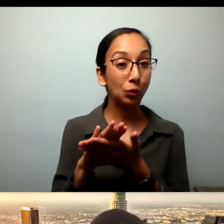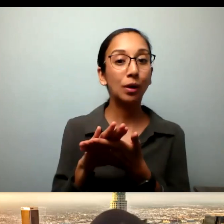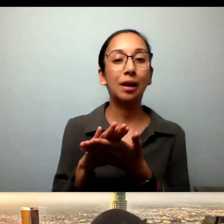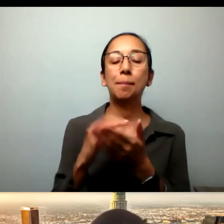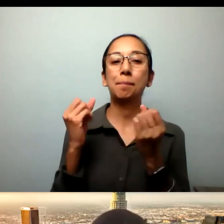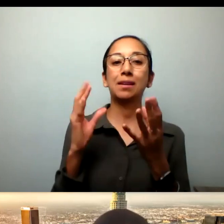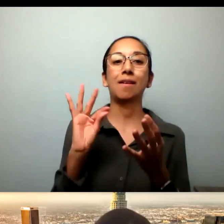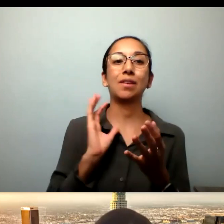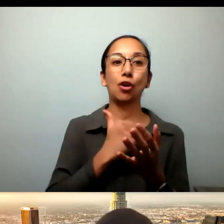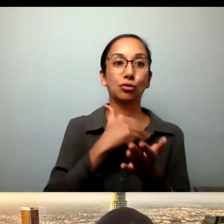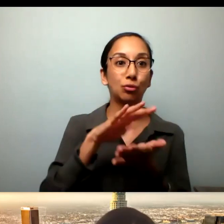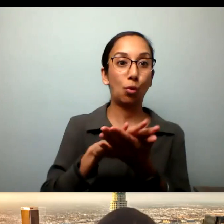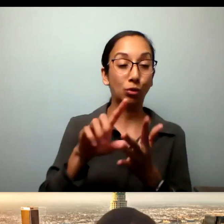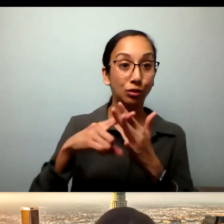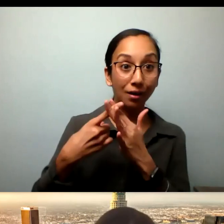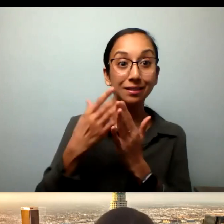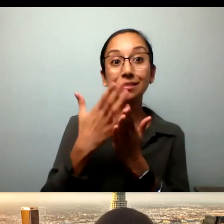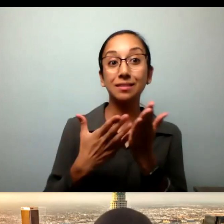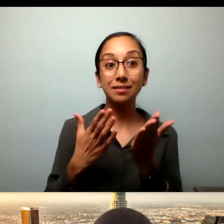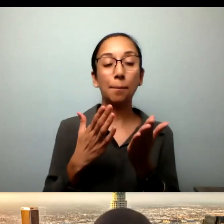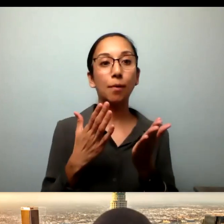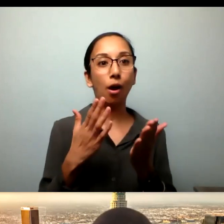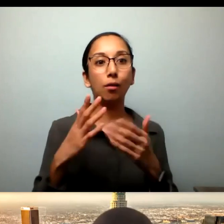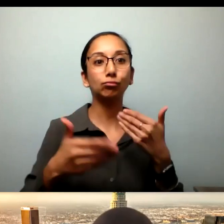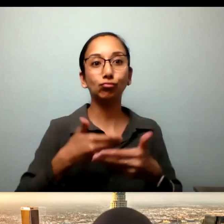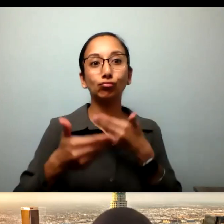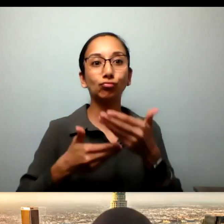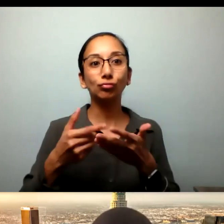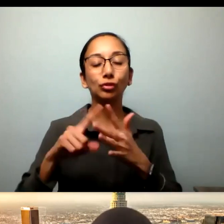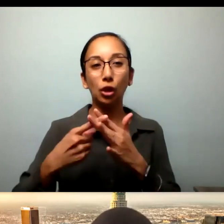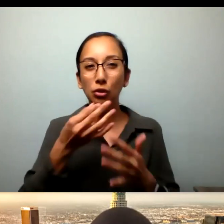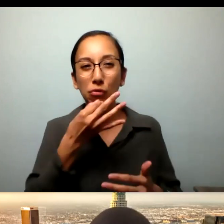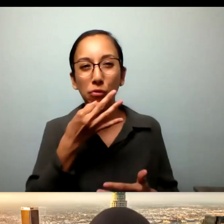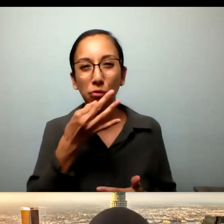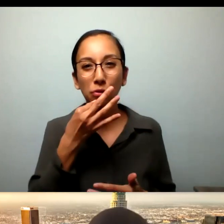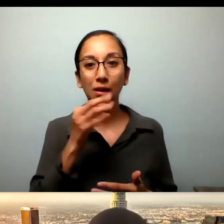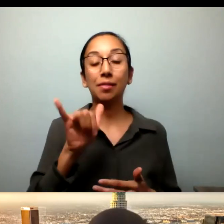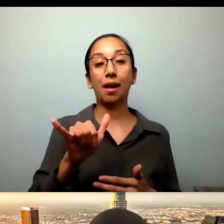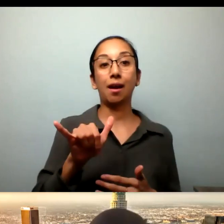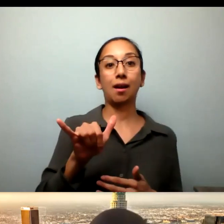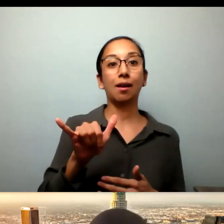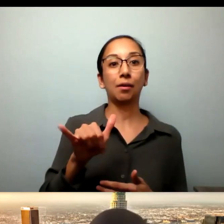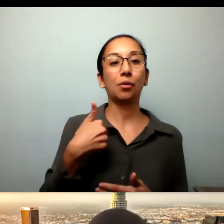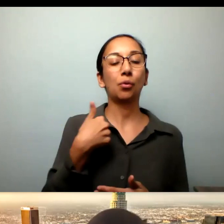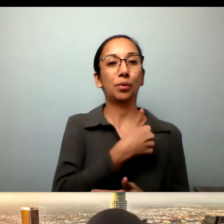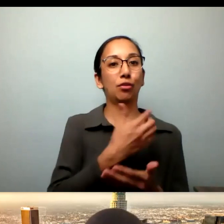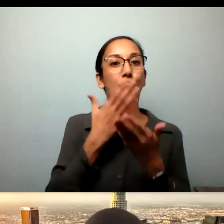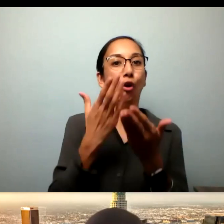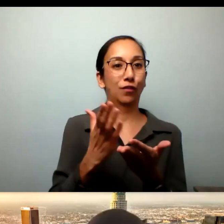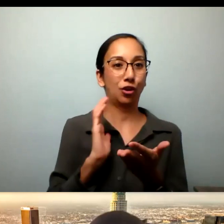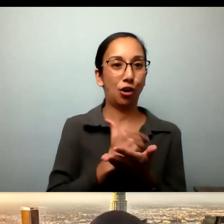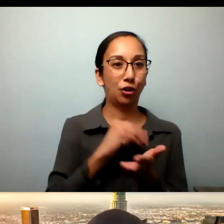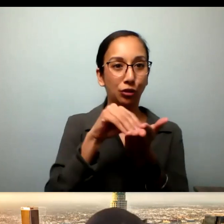our schools have started. Some are ramping up to start in the next couple of weeks. So that's something that we're offering to our